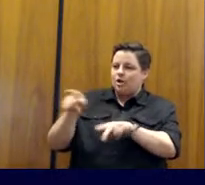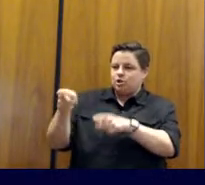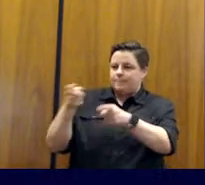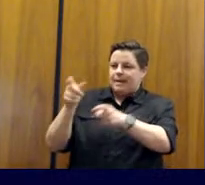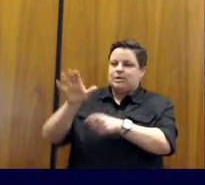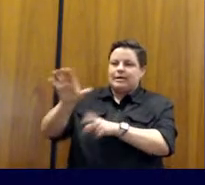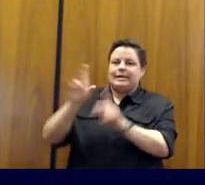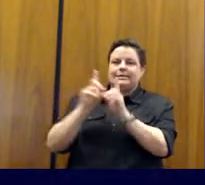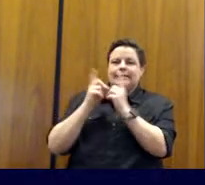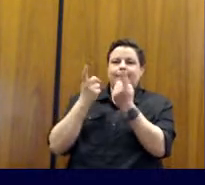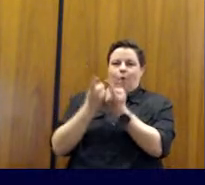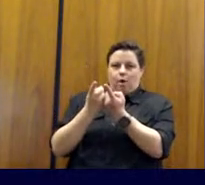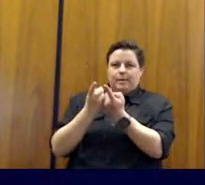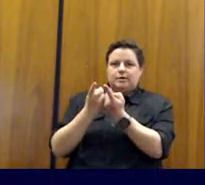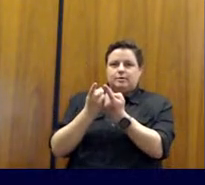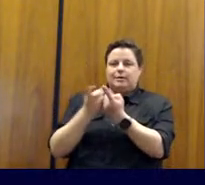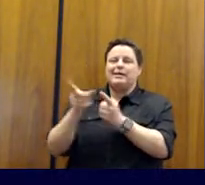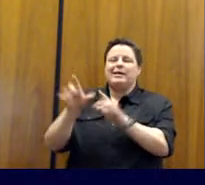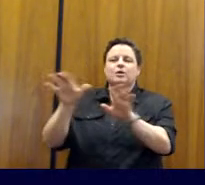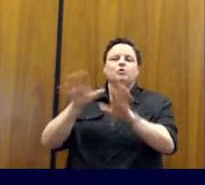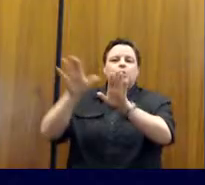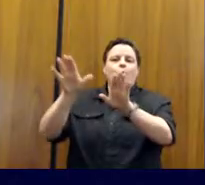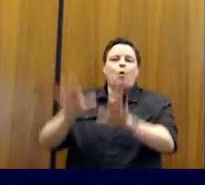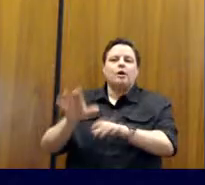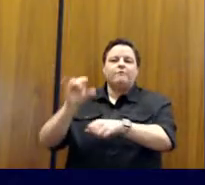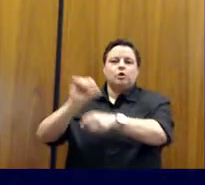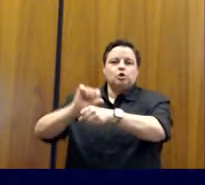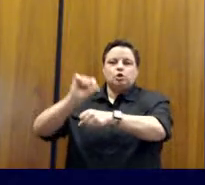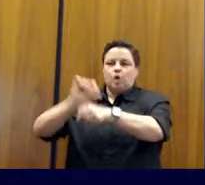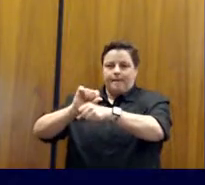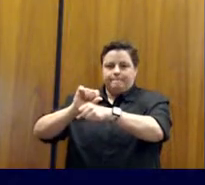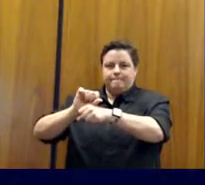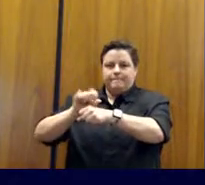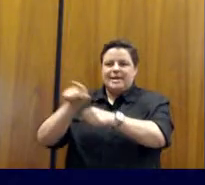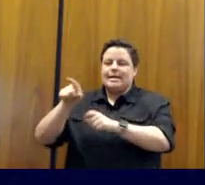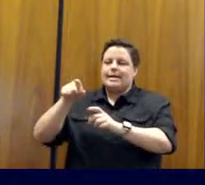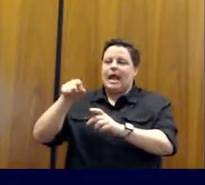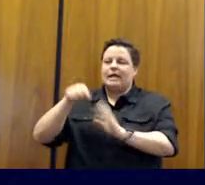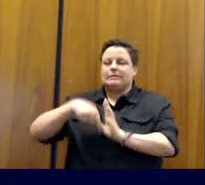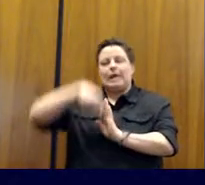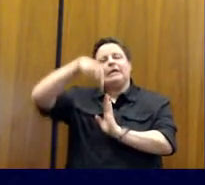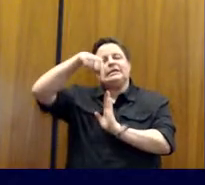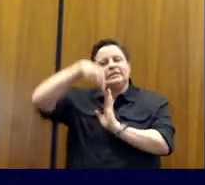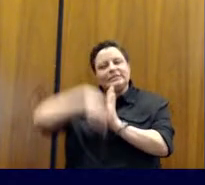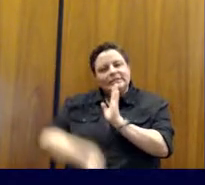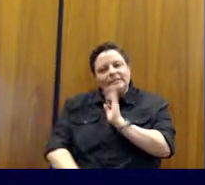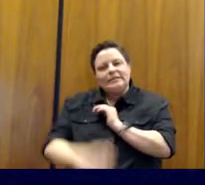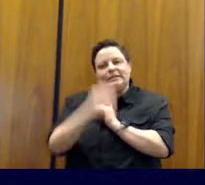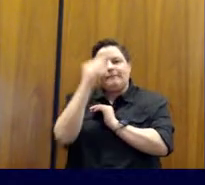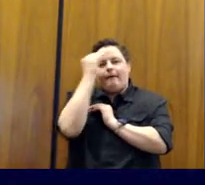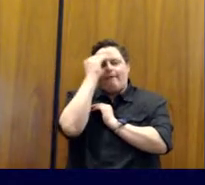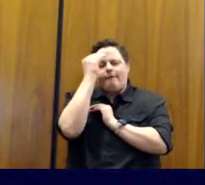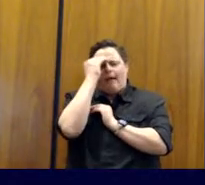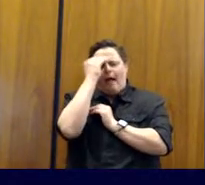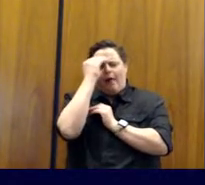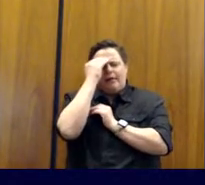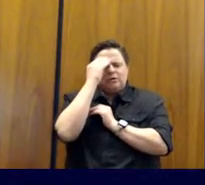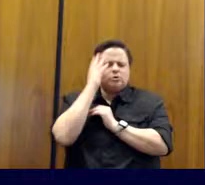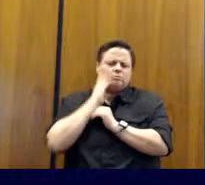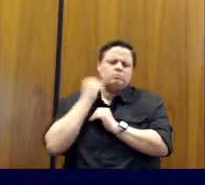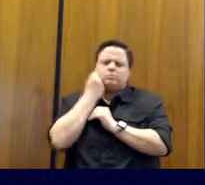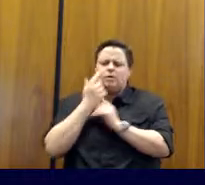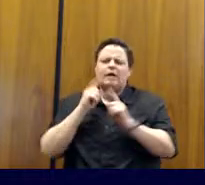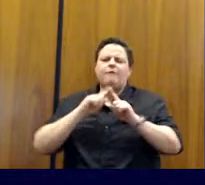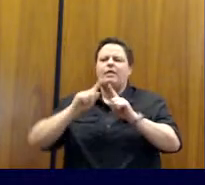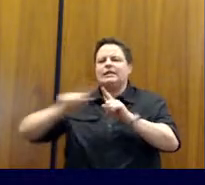department. He does a wonderful job. He has deep knowledge of all of the systems, the water, the